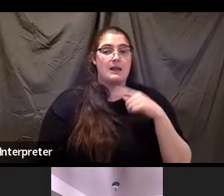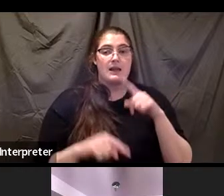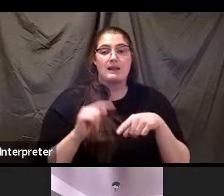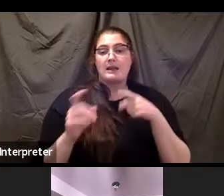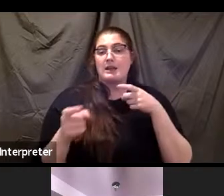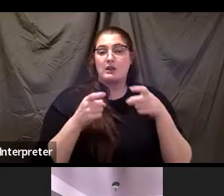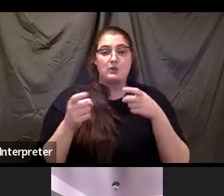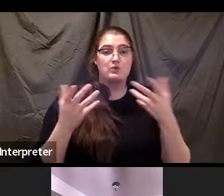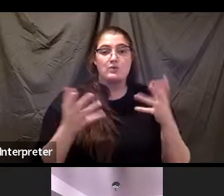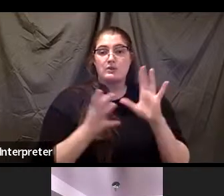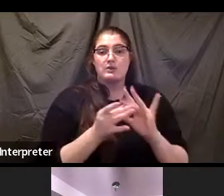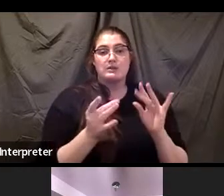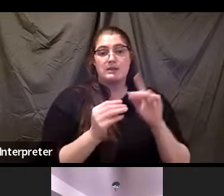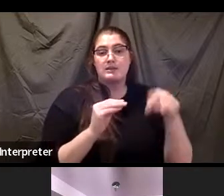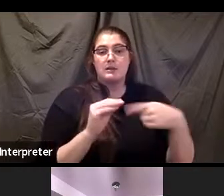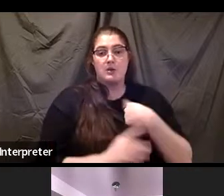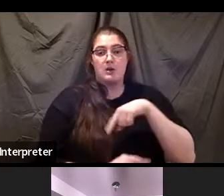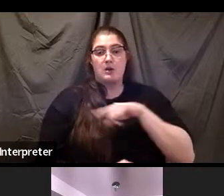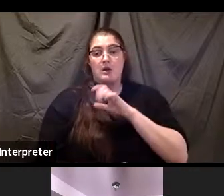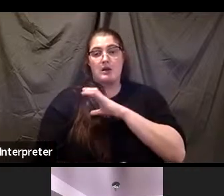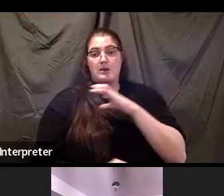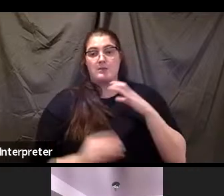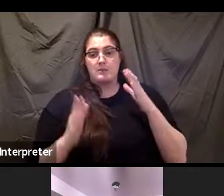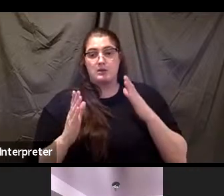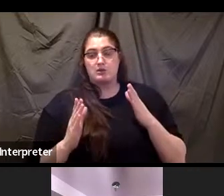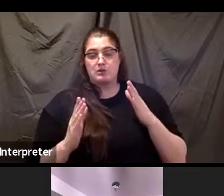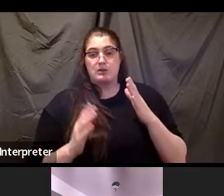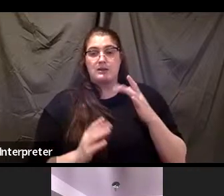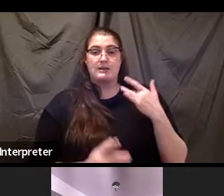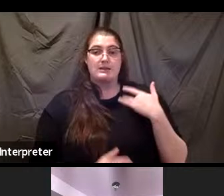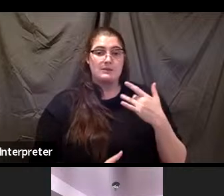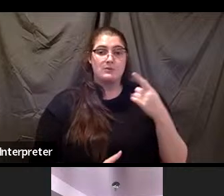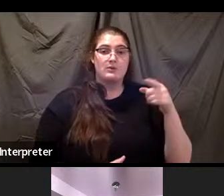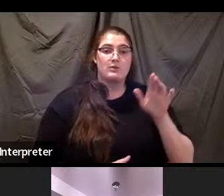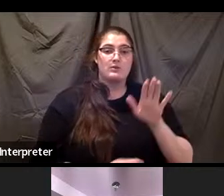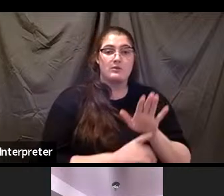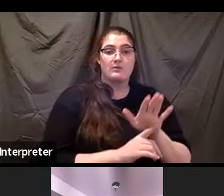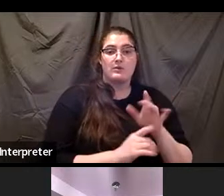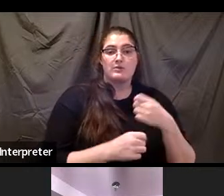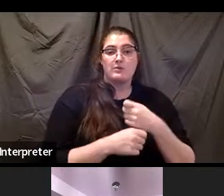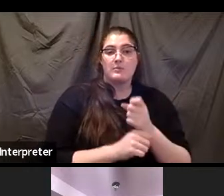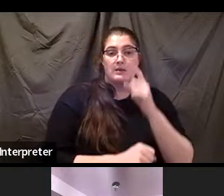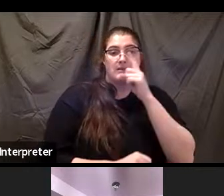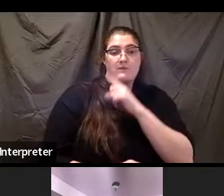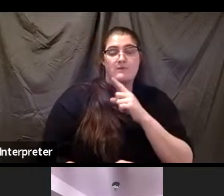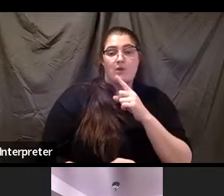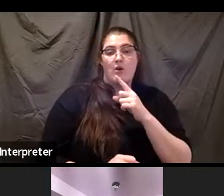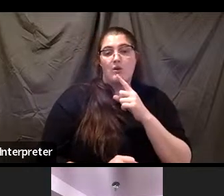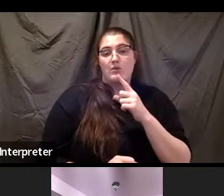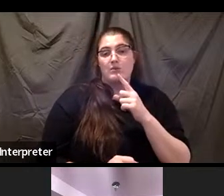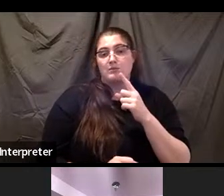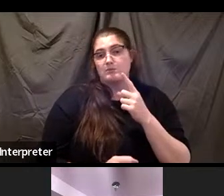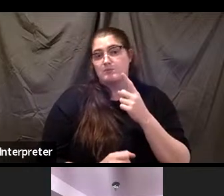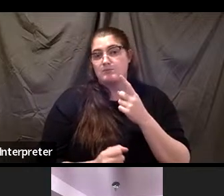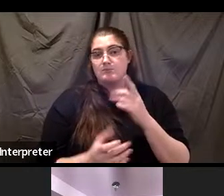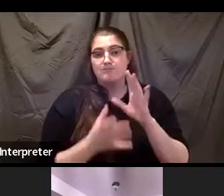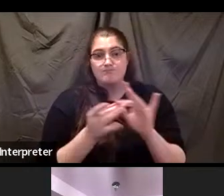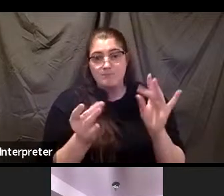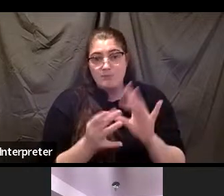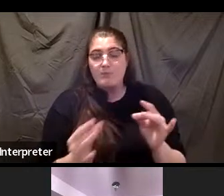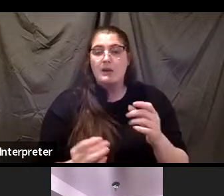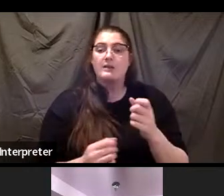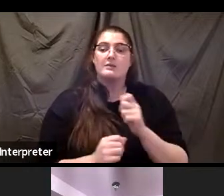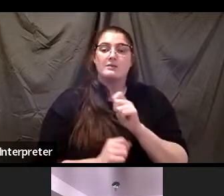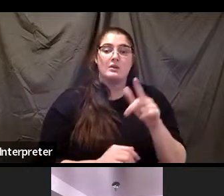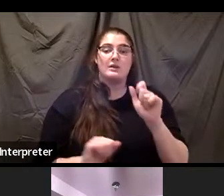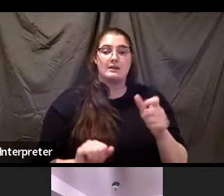Commissioner Henderson says about our commission. It's typical of her to make these false accusations. That's all I can say about that. So